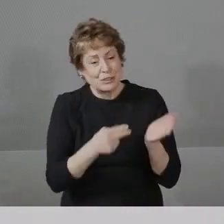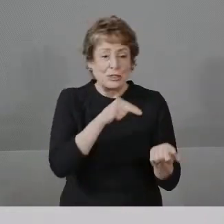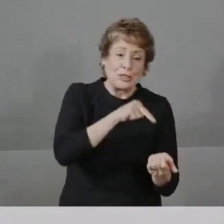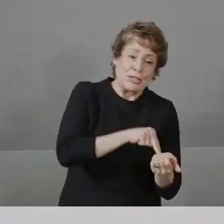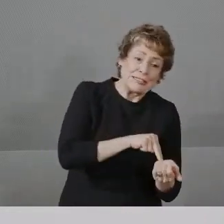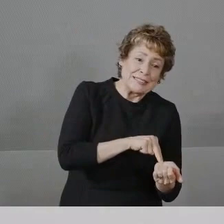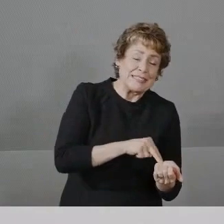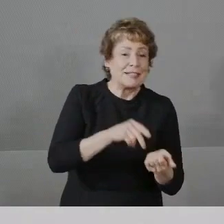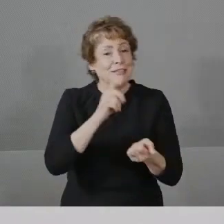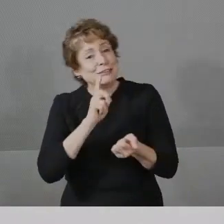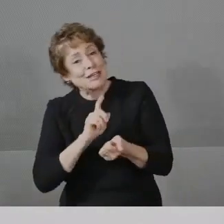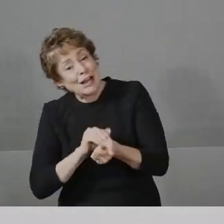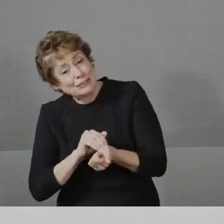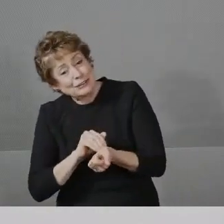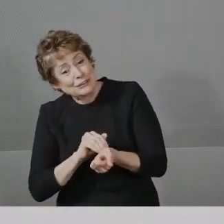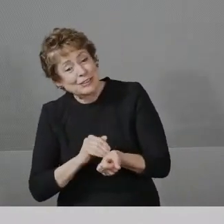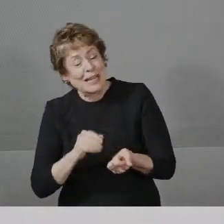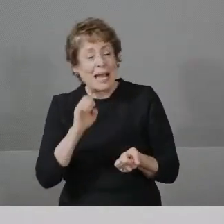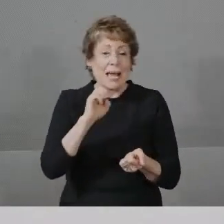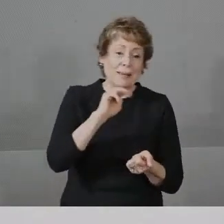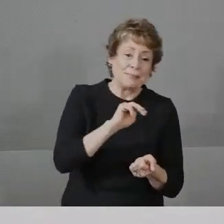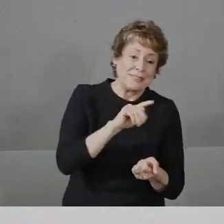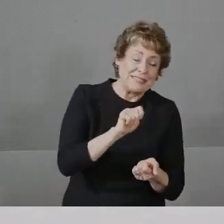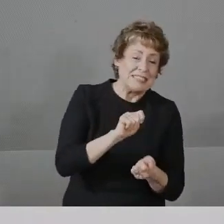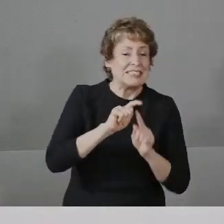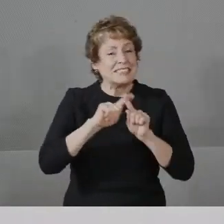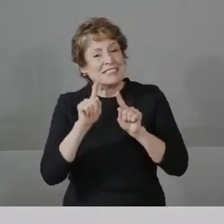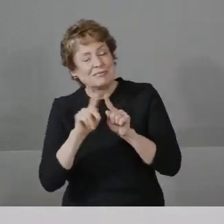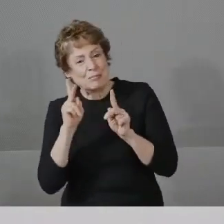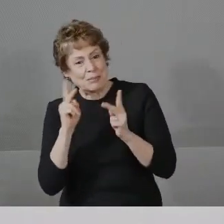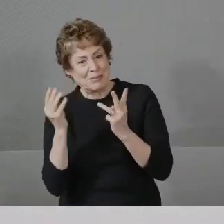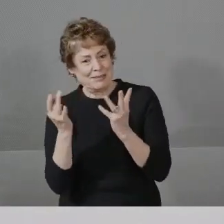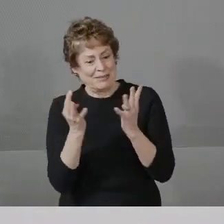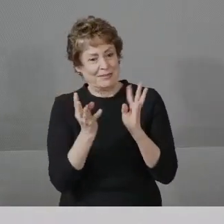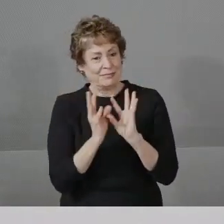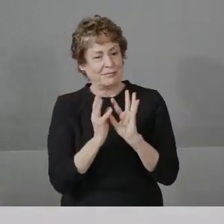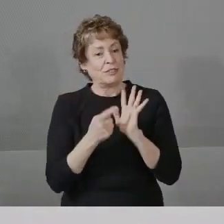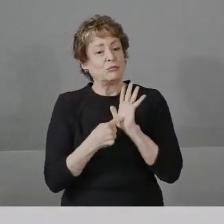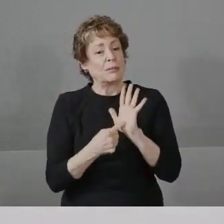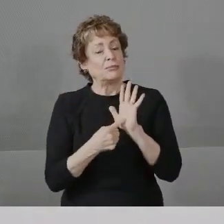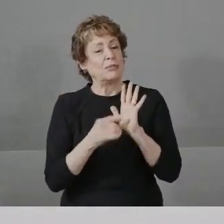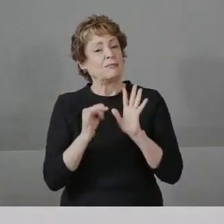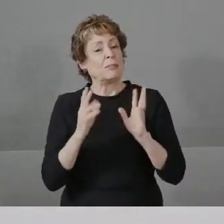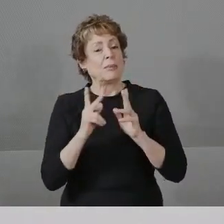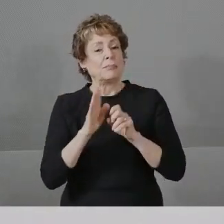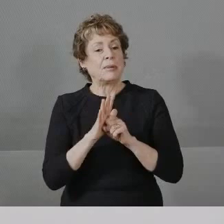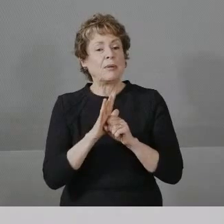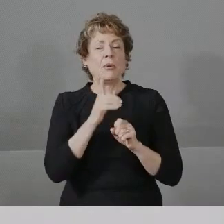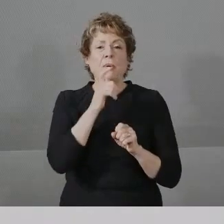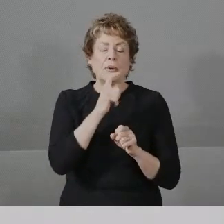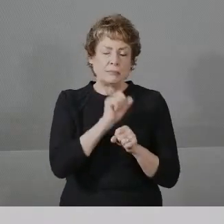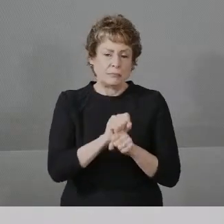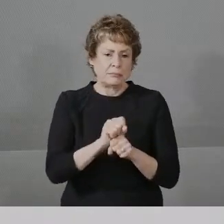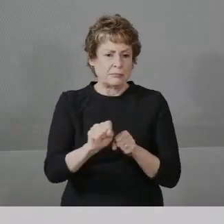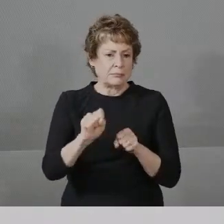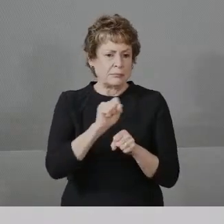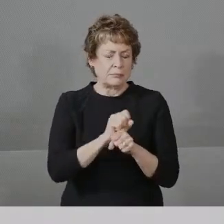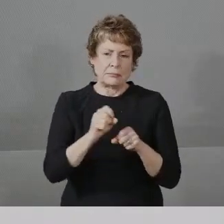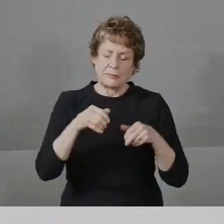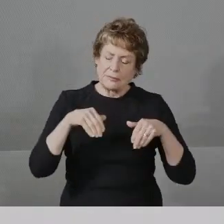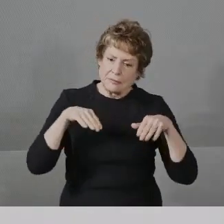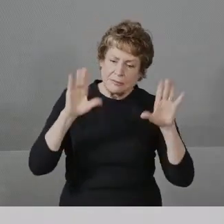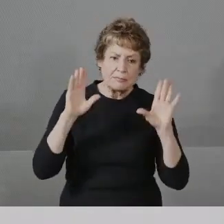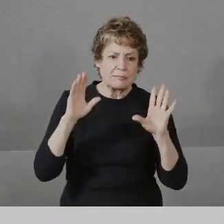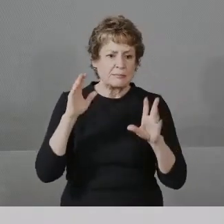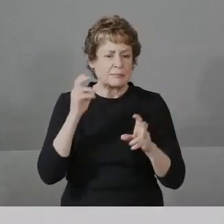dedicated Arizonans who are selflessly providing critical care during this difficult time at hospitals, in long-term care facilities, and wherever